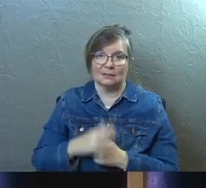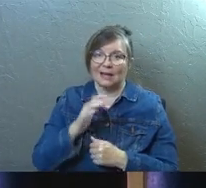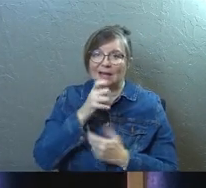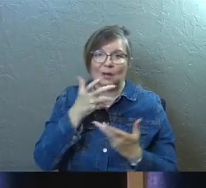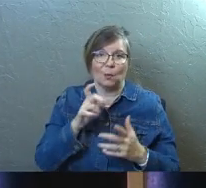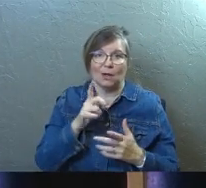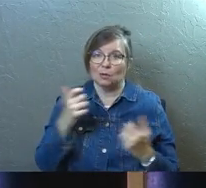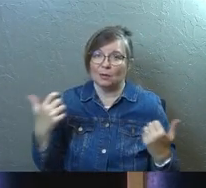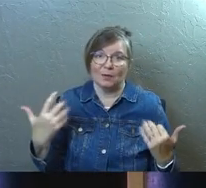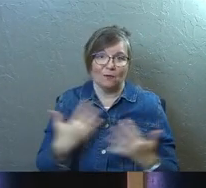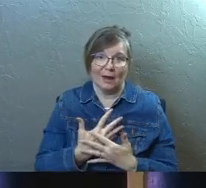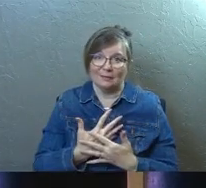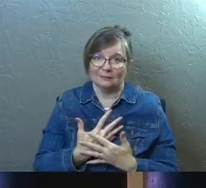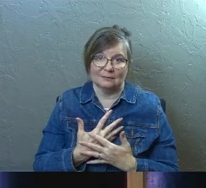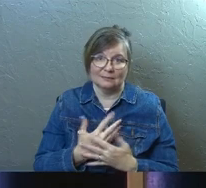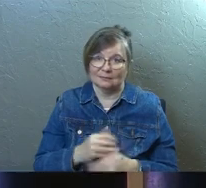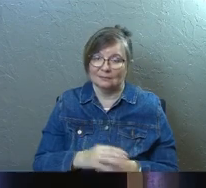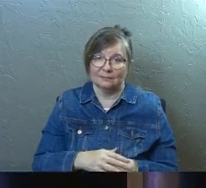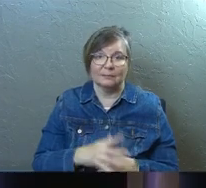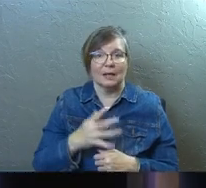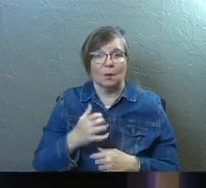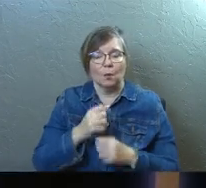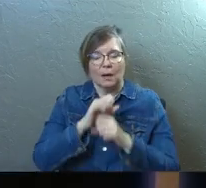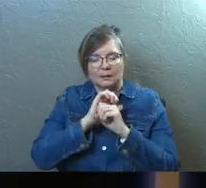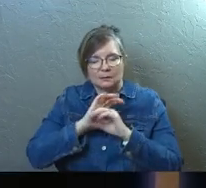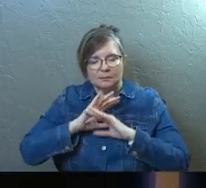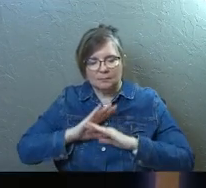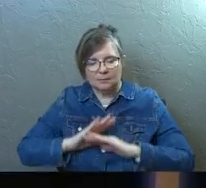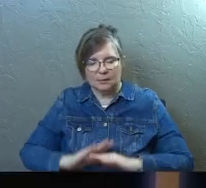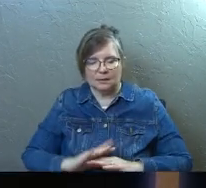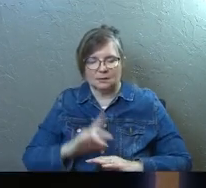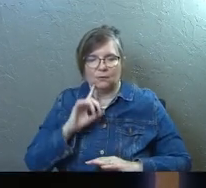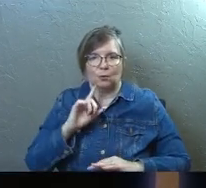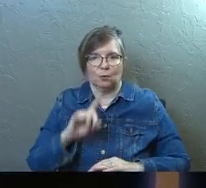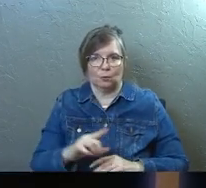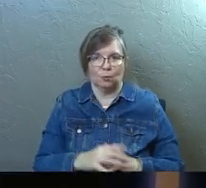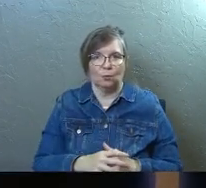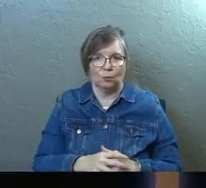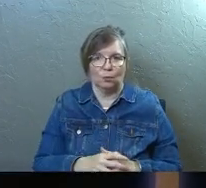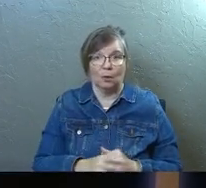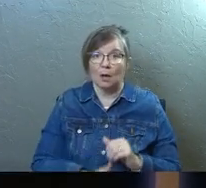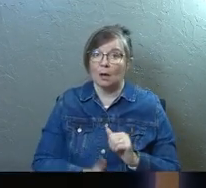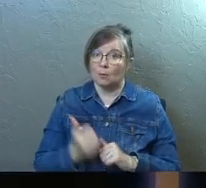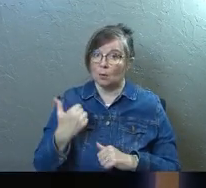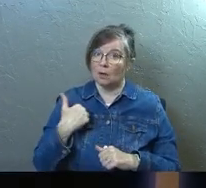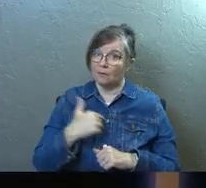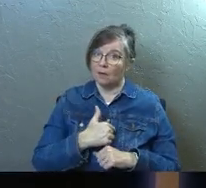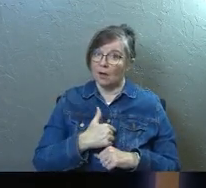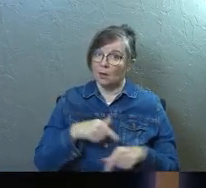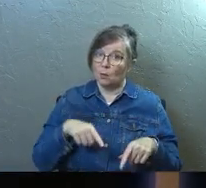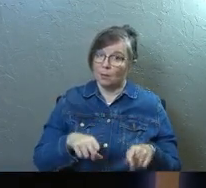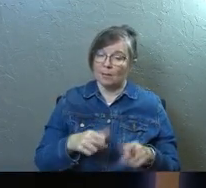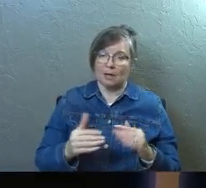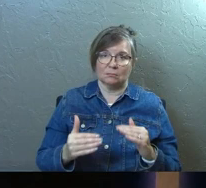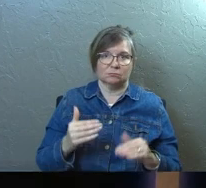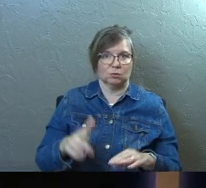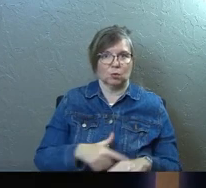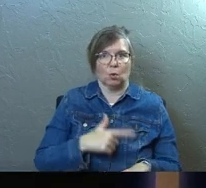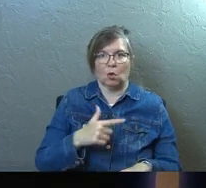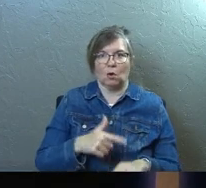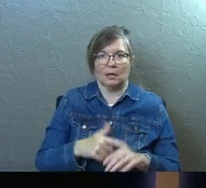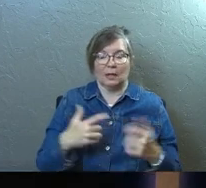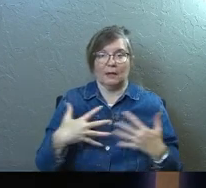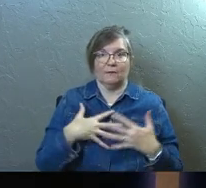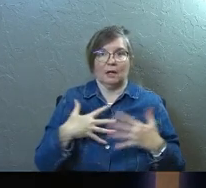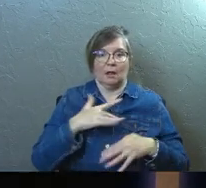God doesn't want you to be afraid. He wants peace for you. Most of us, we spend way too long in